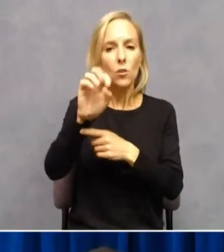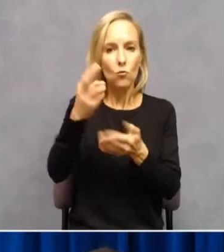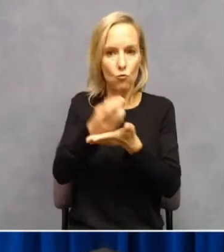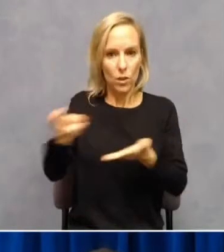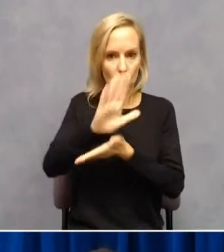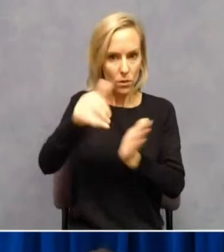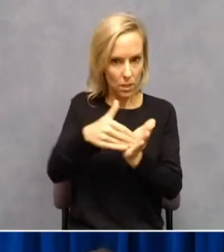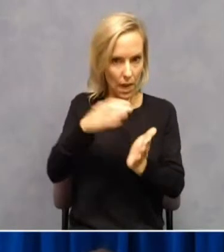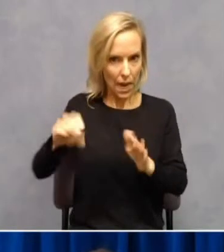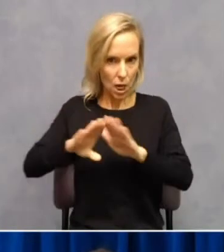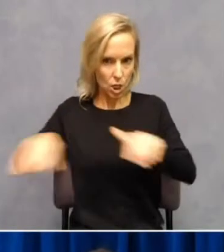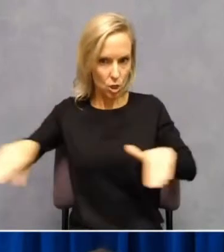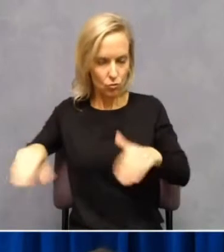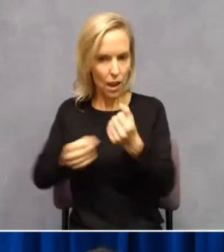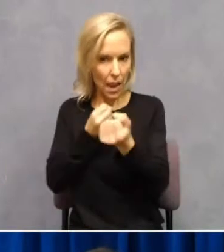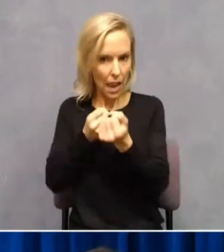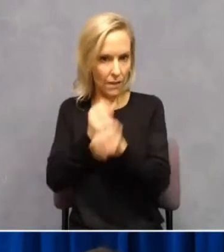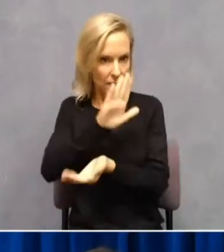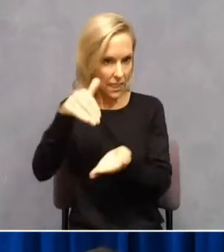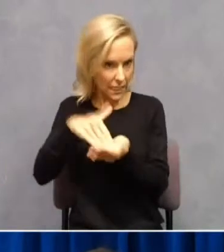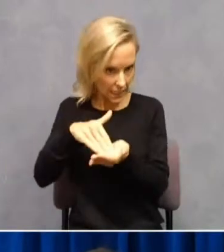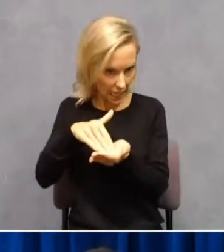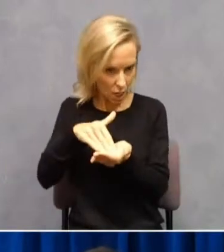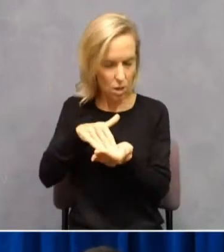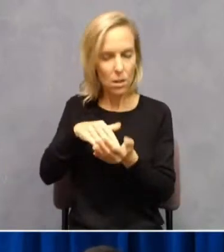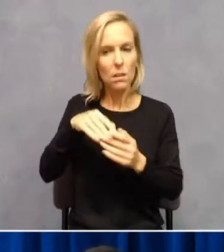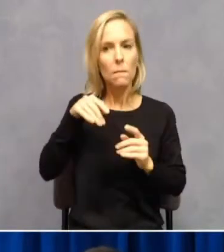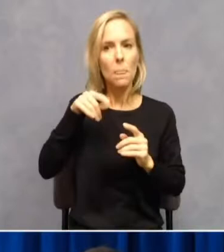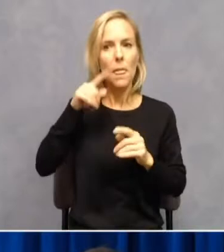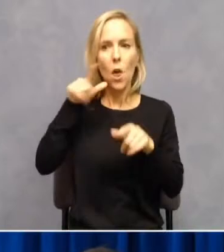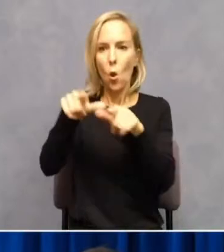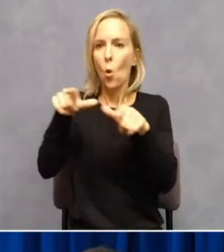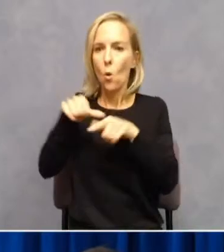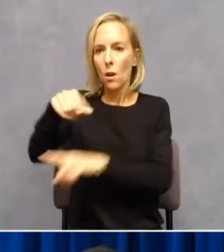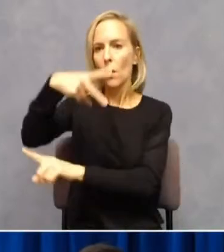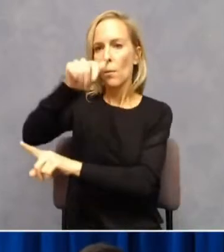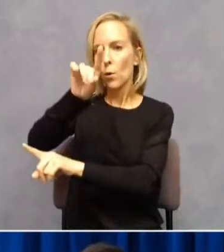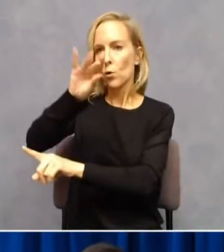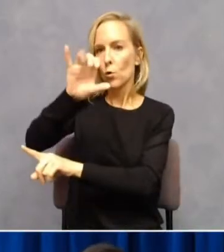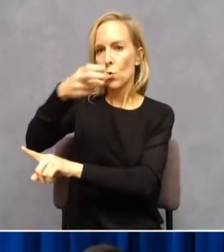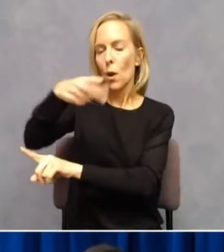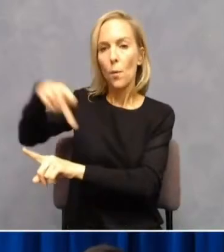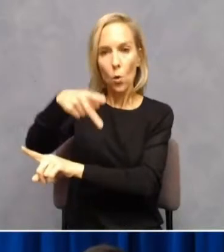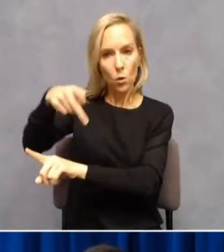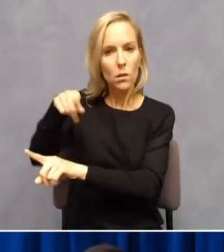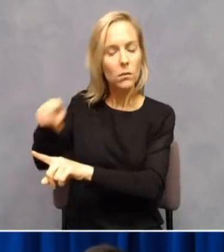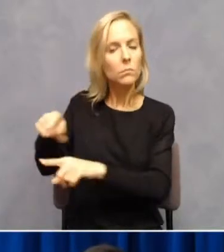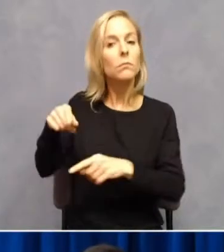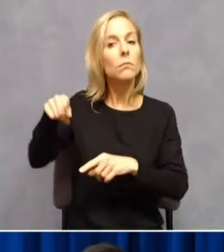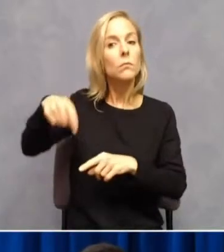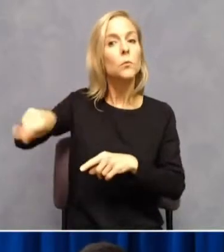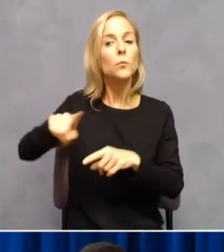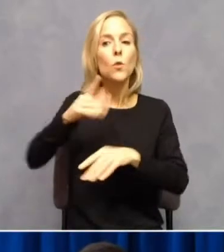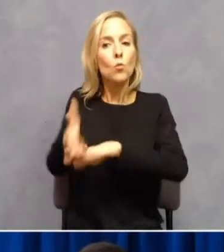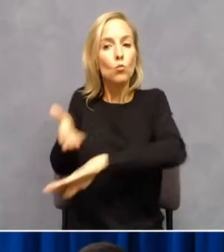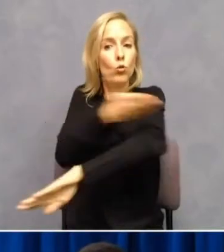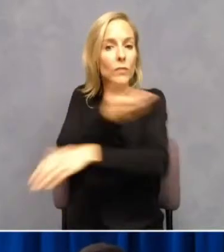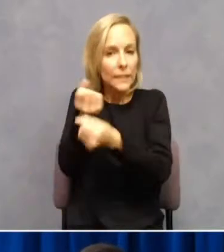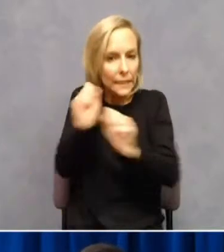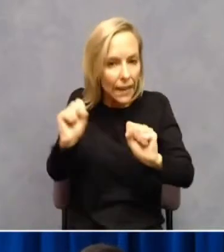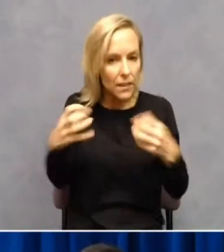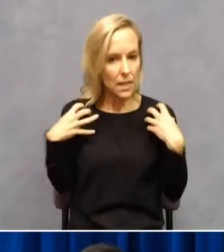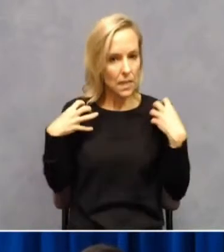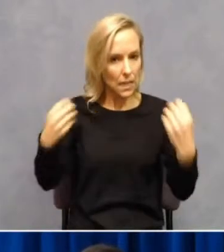is in Paducah, I believe. VOCA funding allows Lotus to not only improve safety, healing, and justice